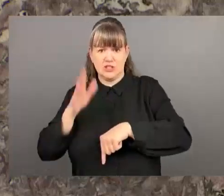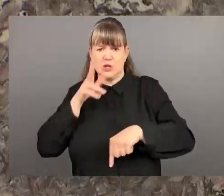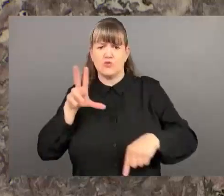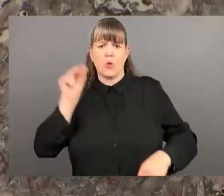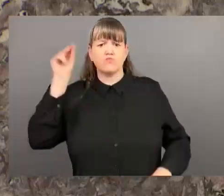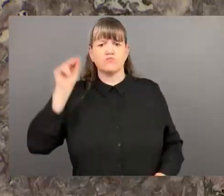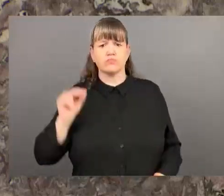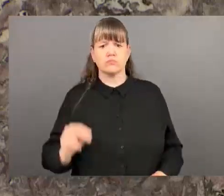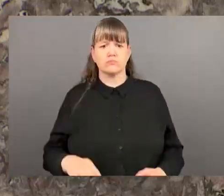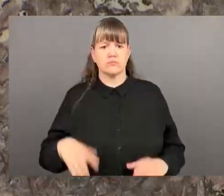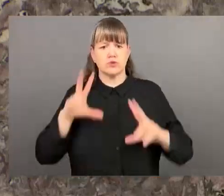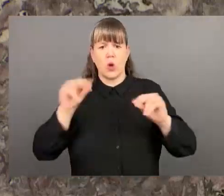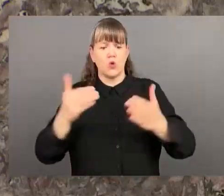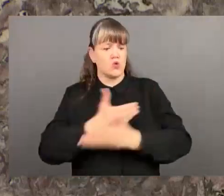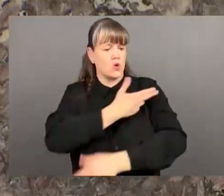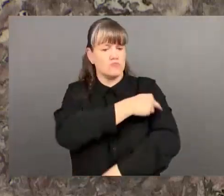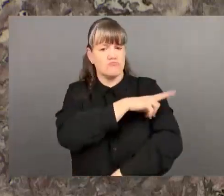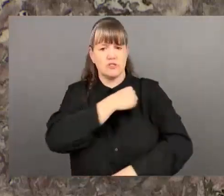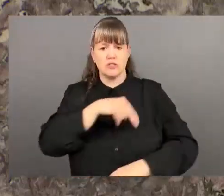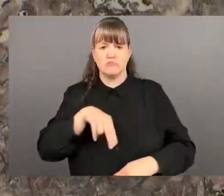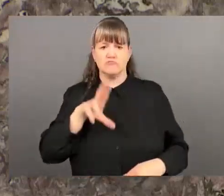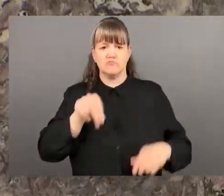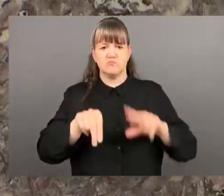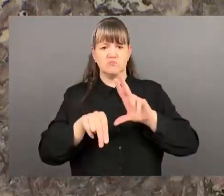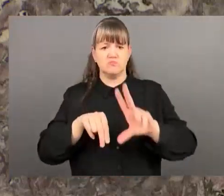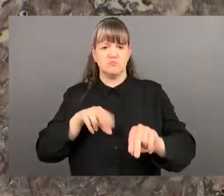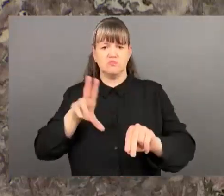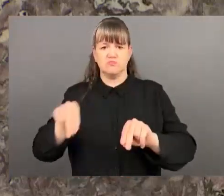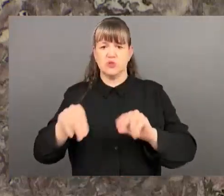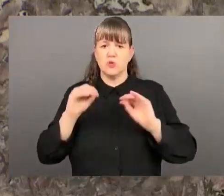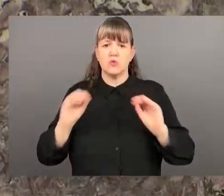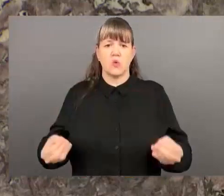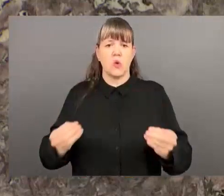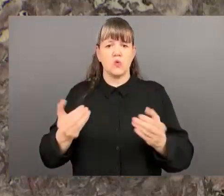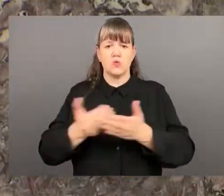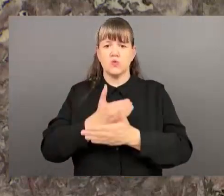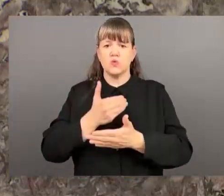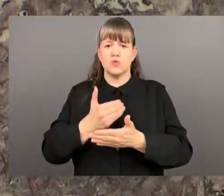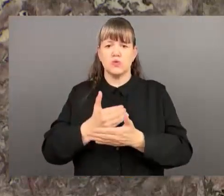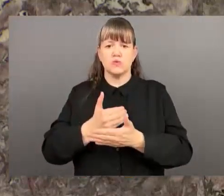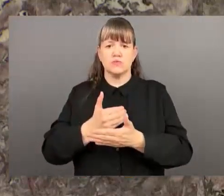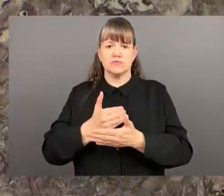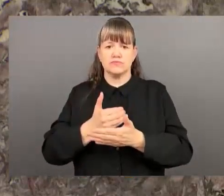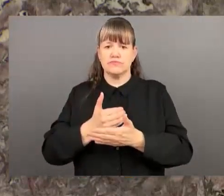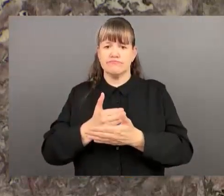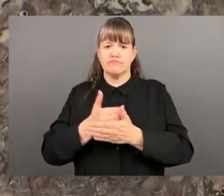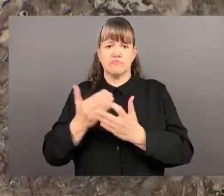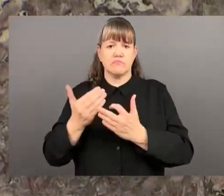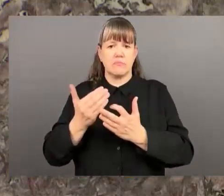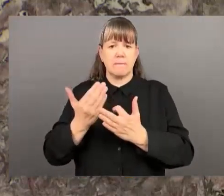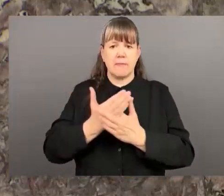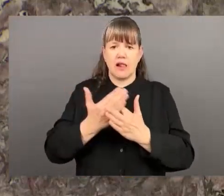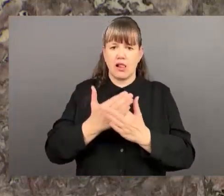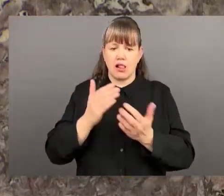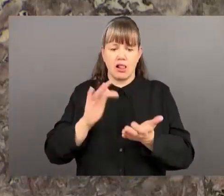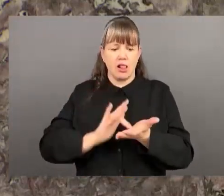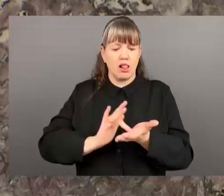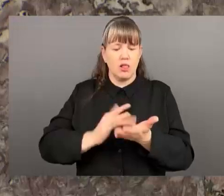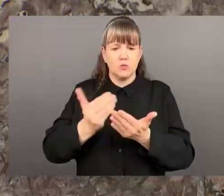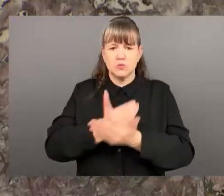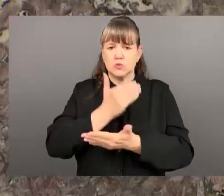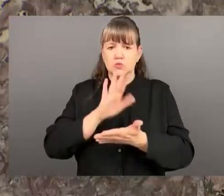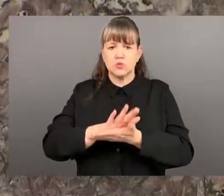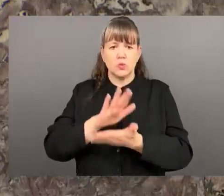hospital. He said Members. no. Members. He said no to a new medical school. Mr. Speaker, this side